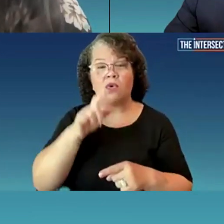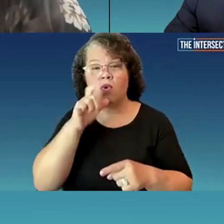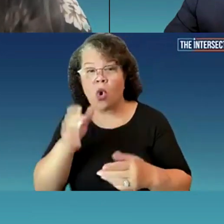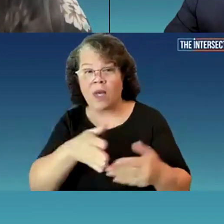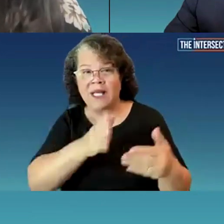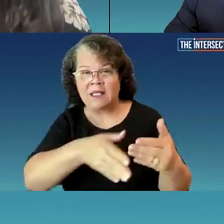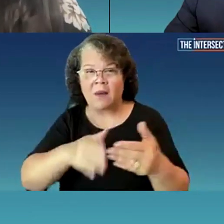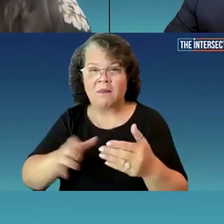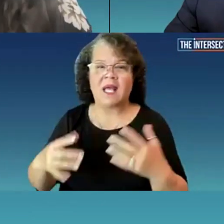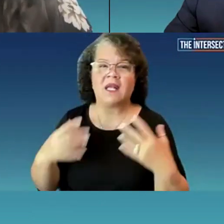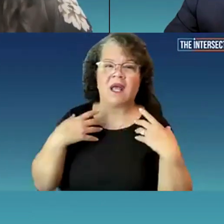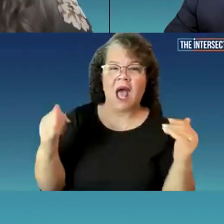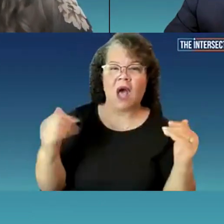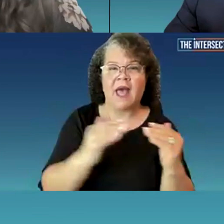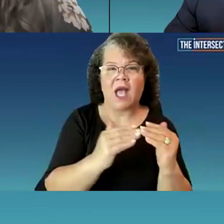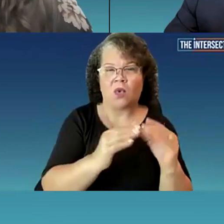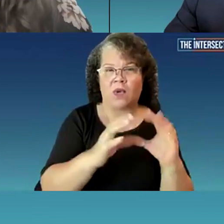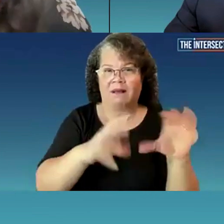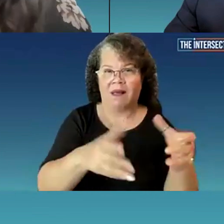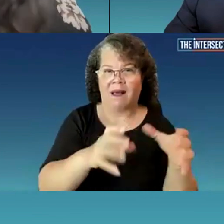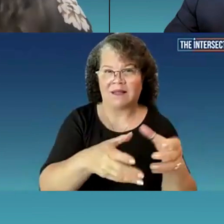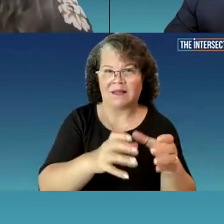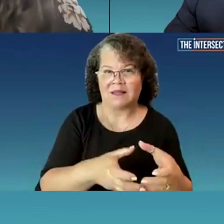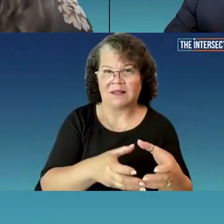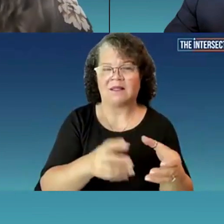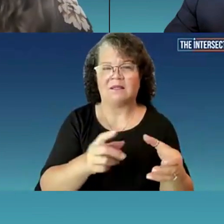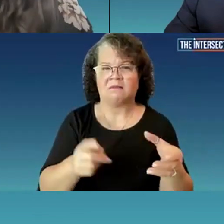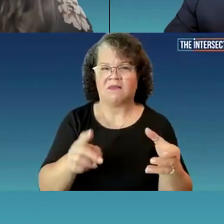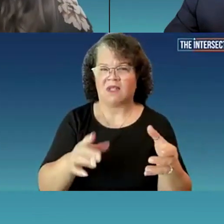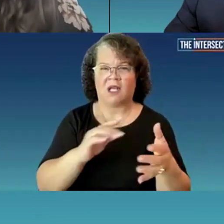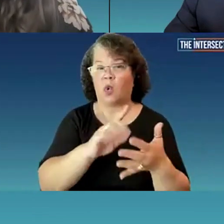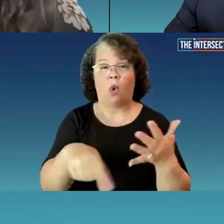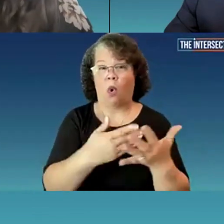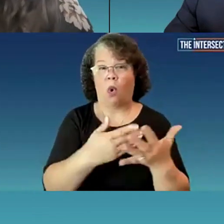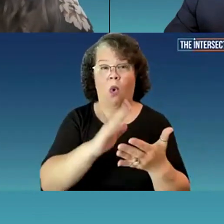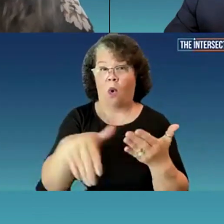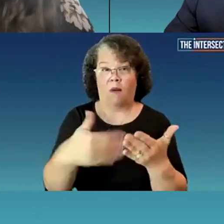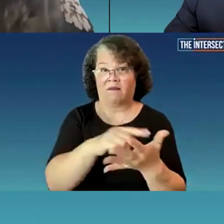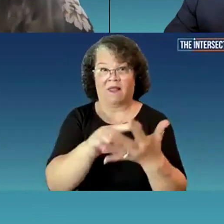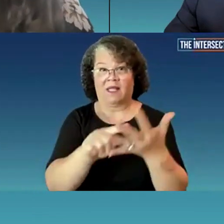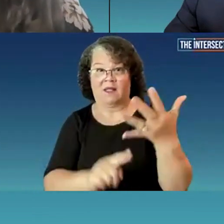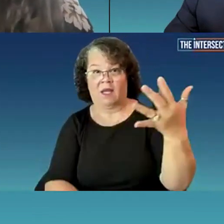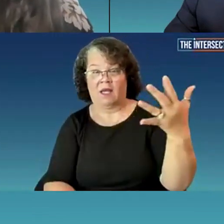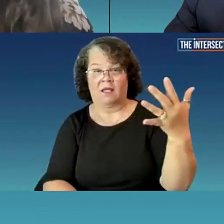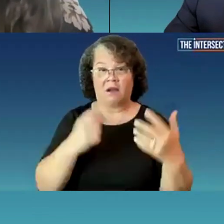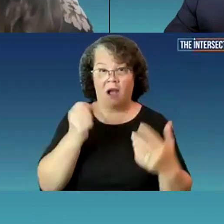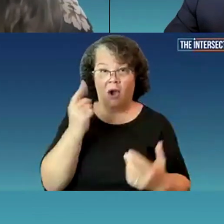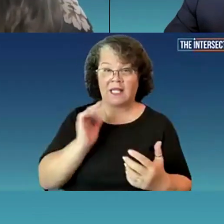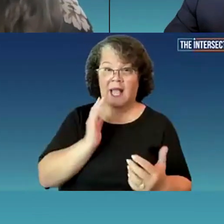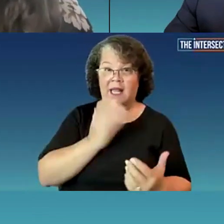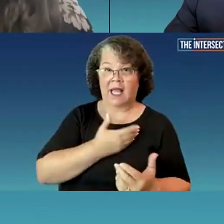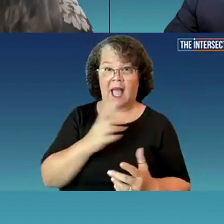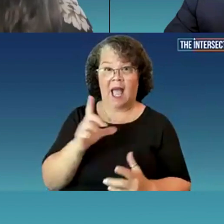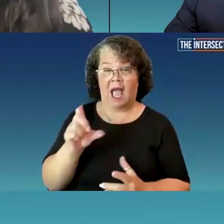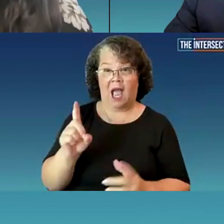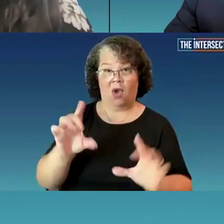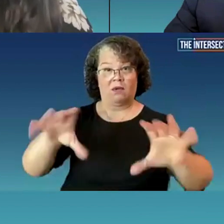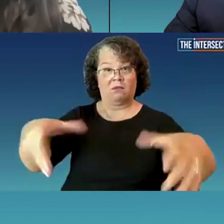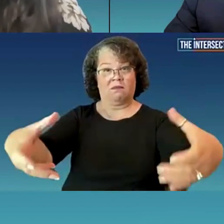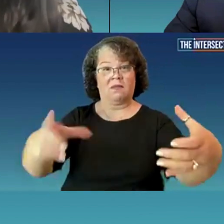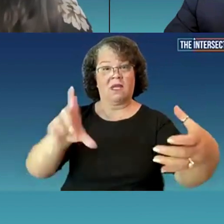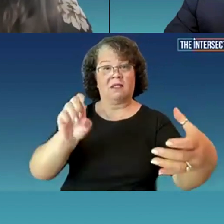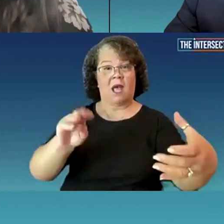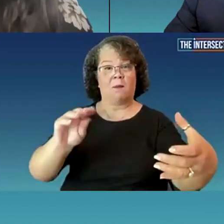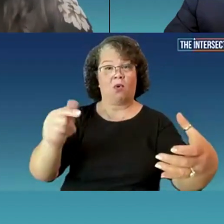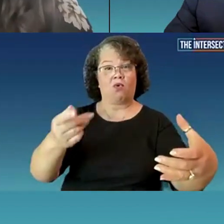health equity courses. It's all of these things. It's understanding our demographic and patient match. Do